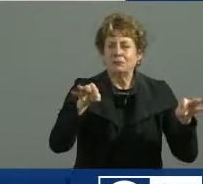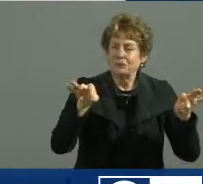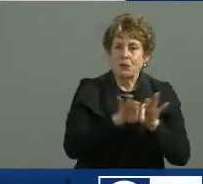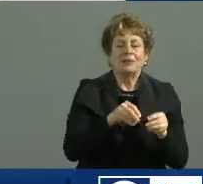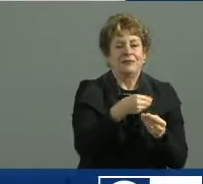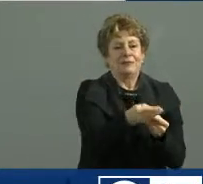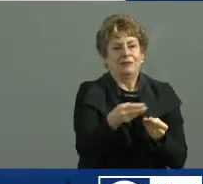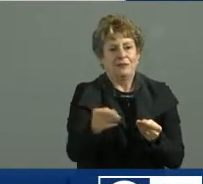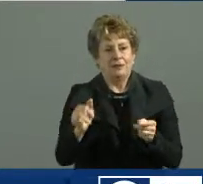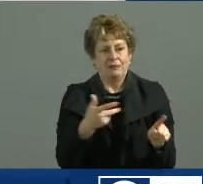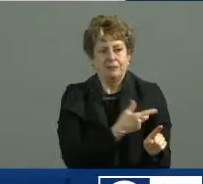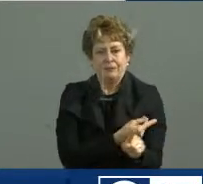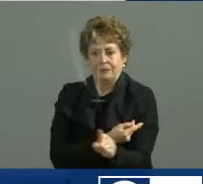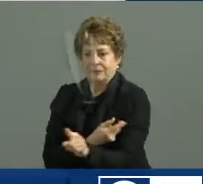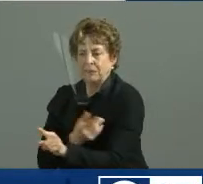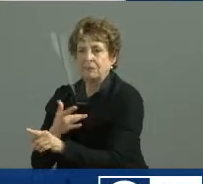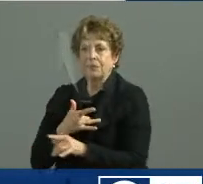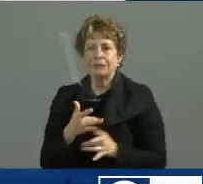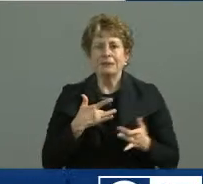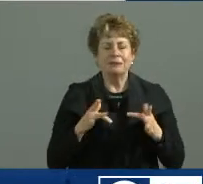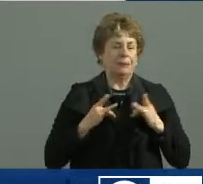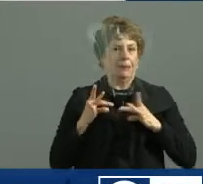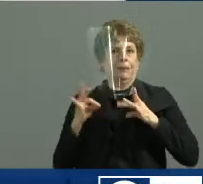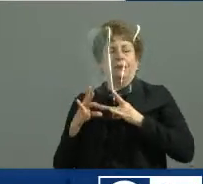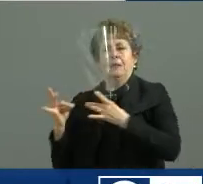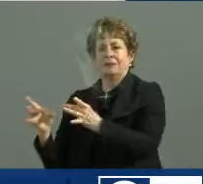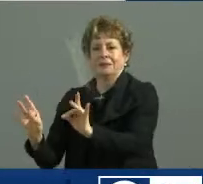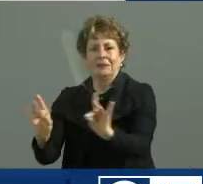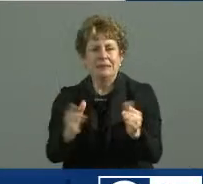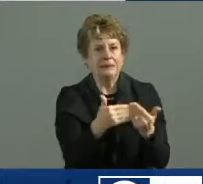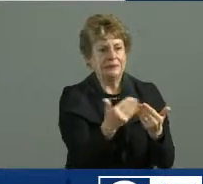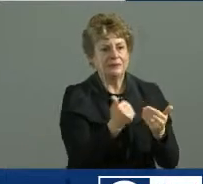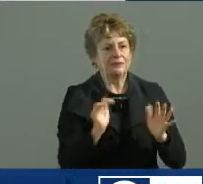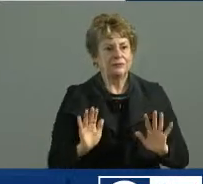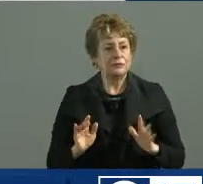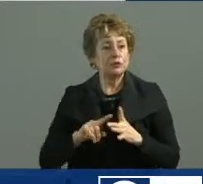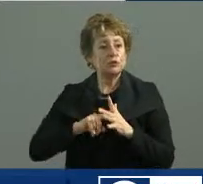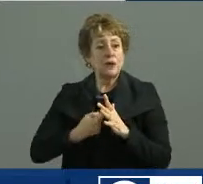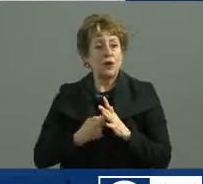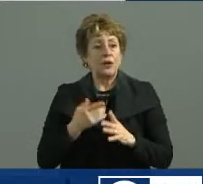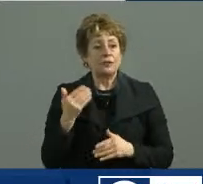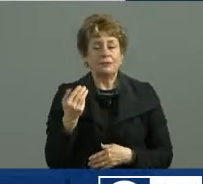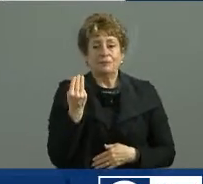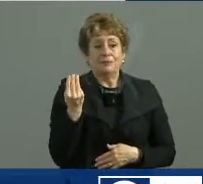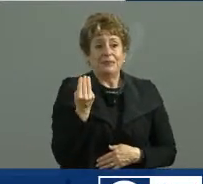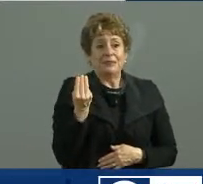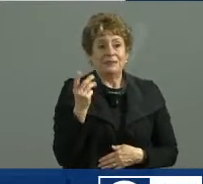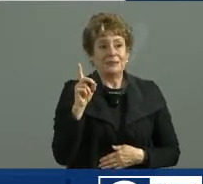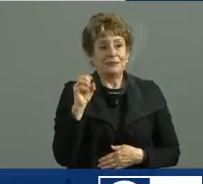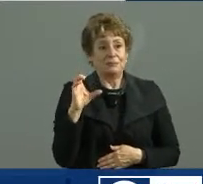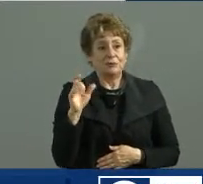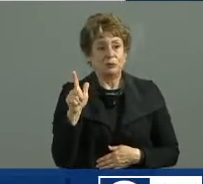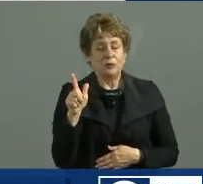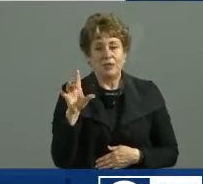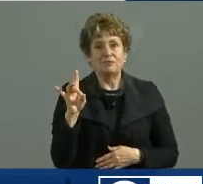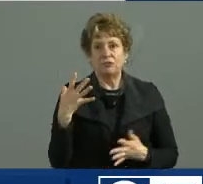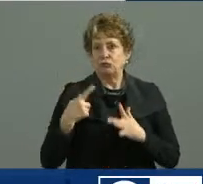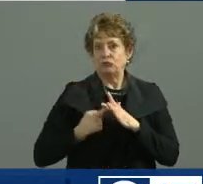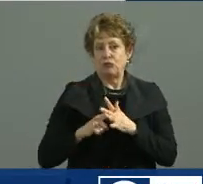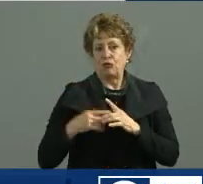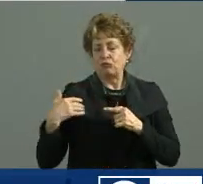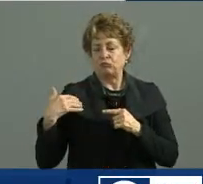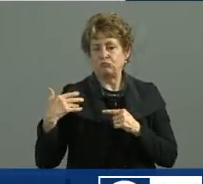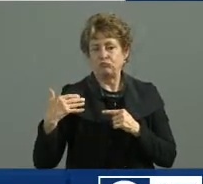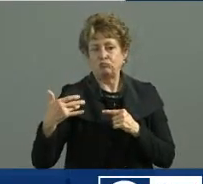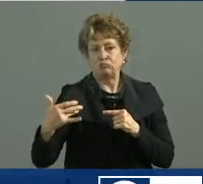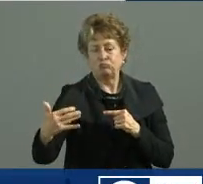the state for long-term care. They started on Monday, December 28th. They expect it takes about 3 weeks